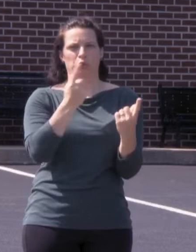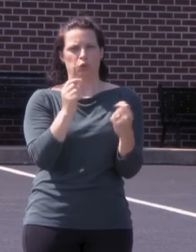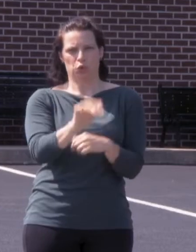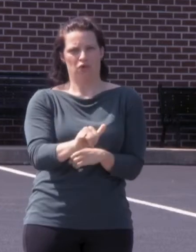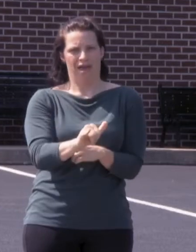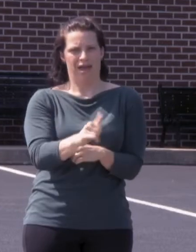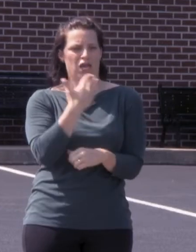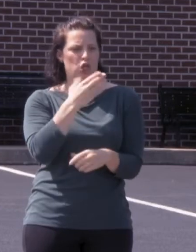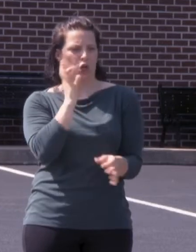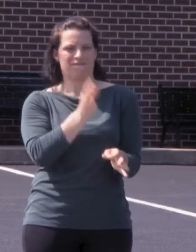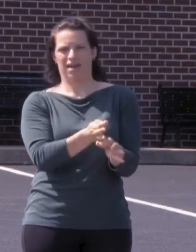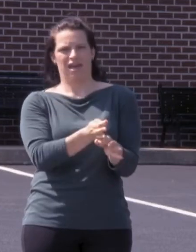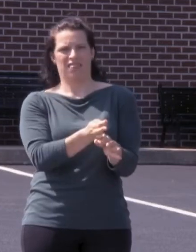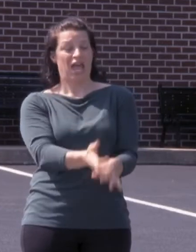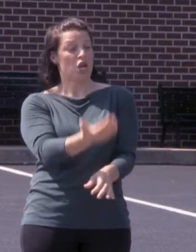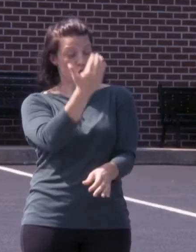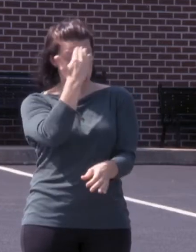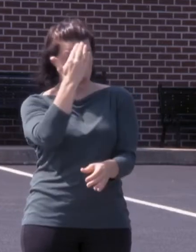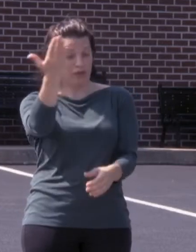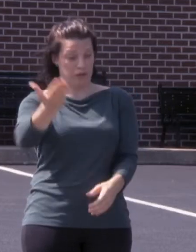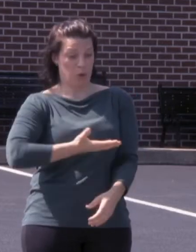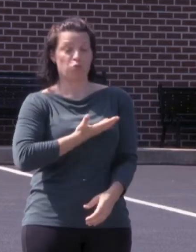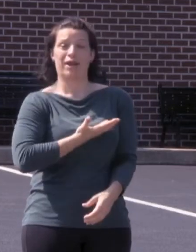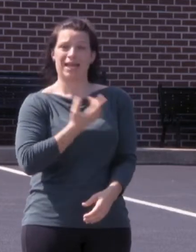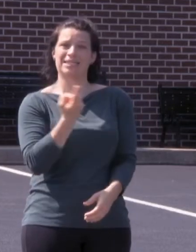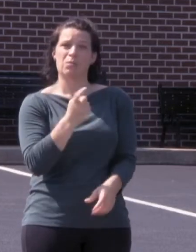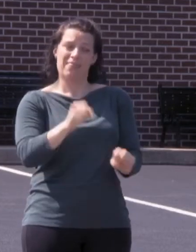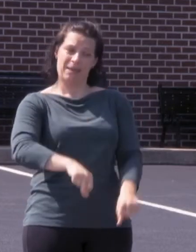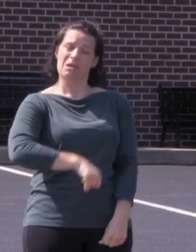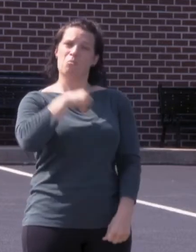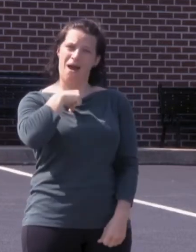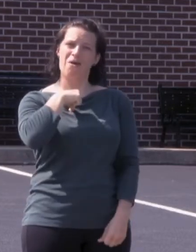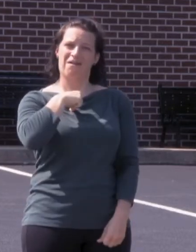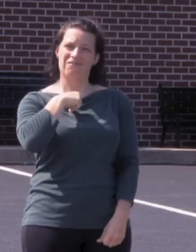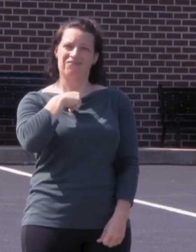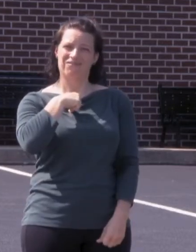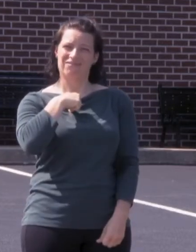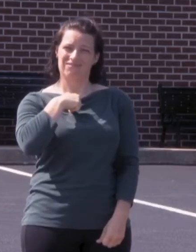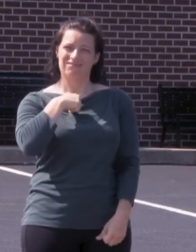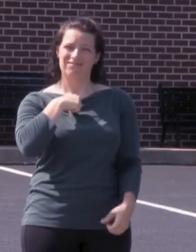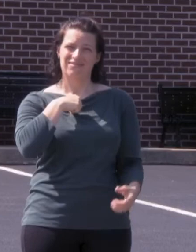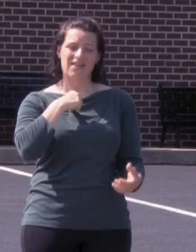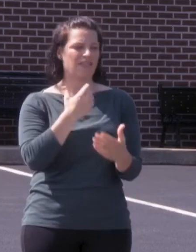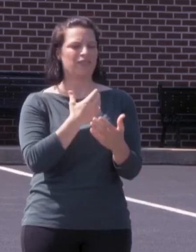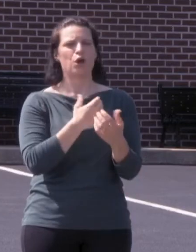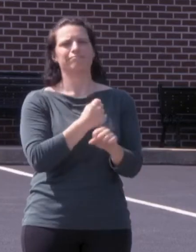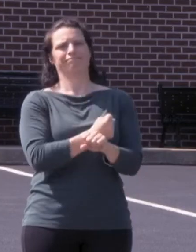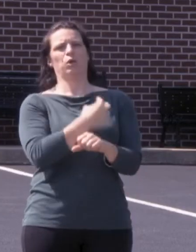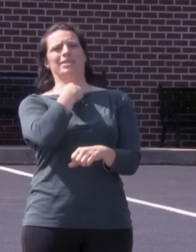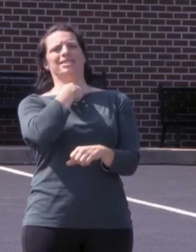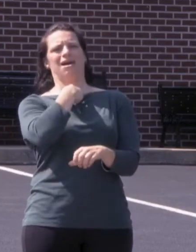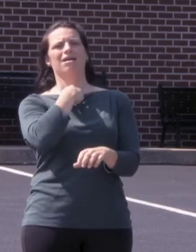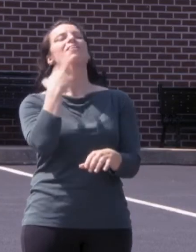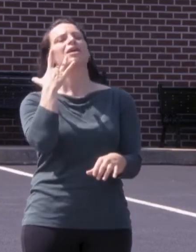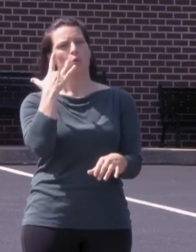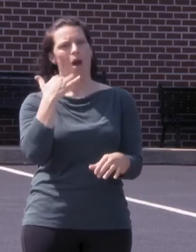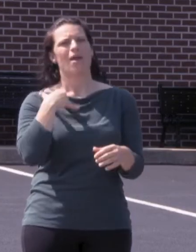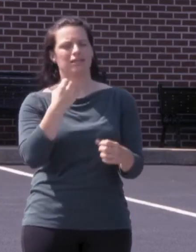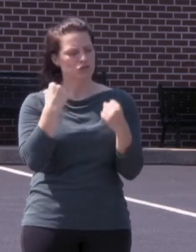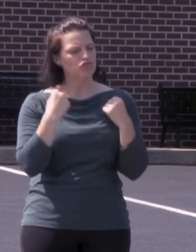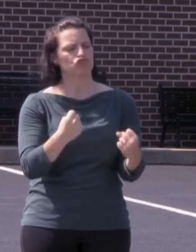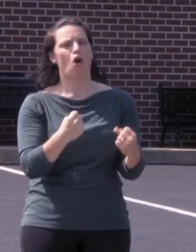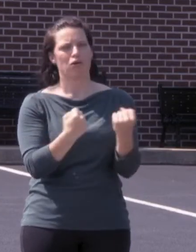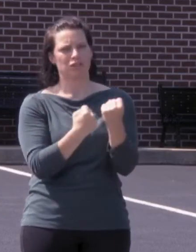in good faith and know that they're bringing on someone who they could be proud of. Their hands were tied. That's why we had such